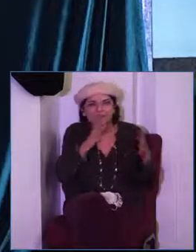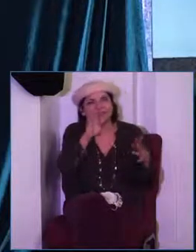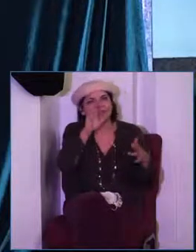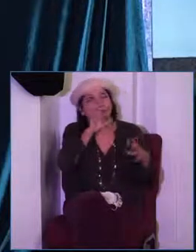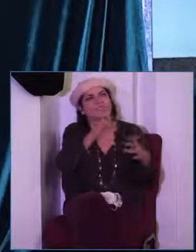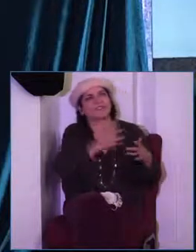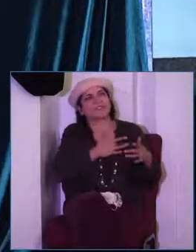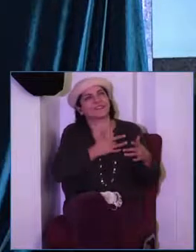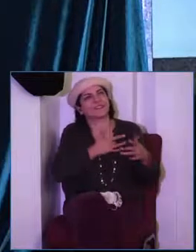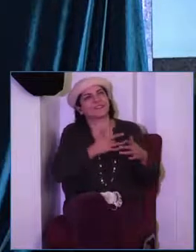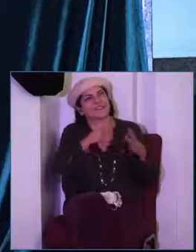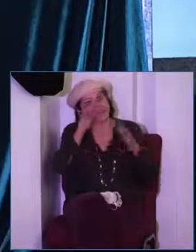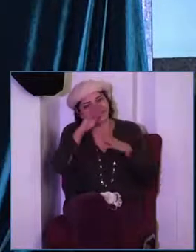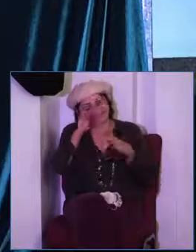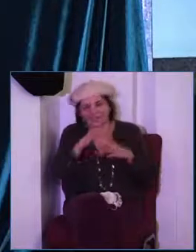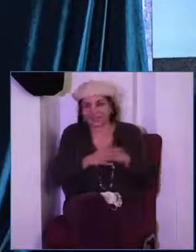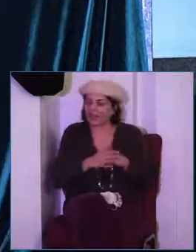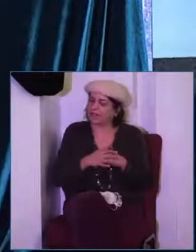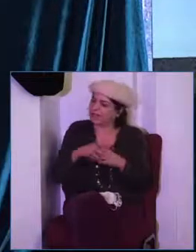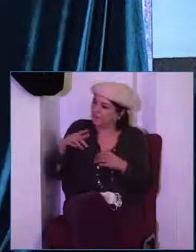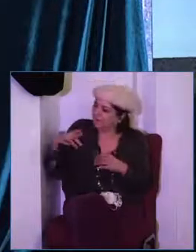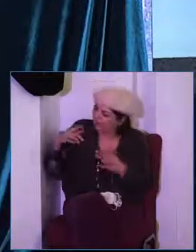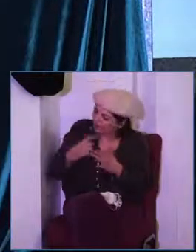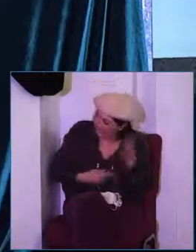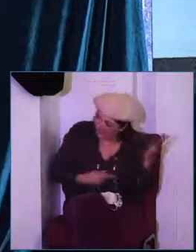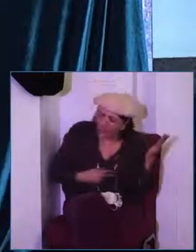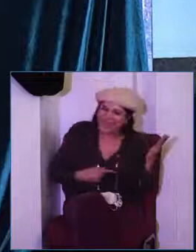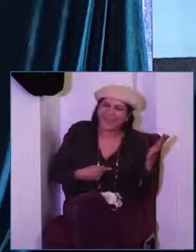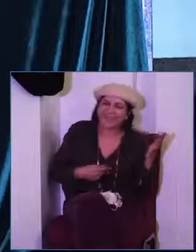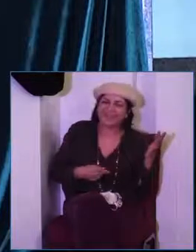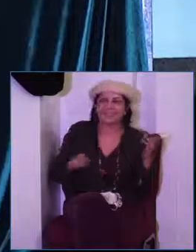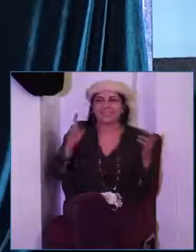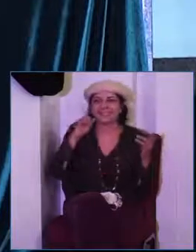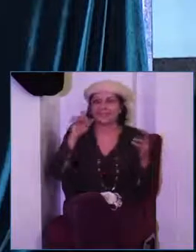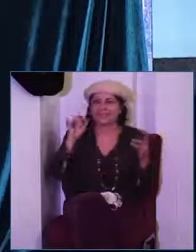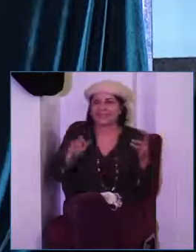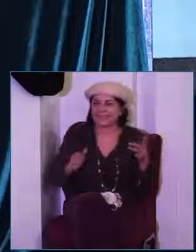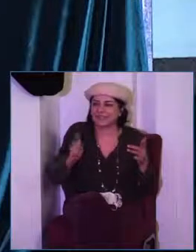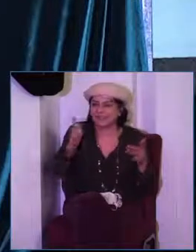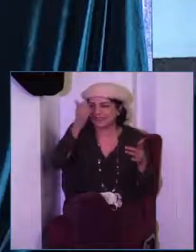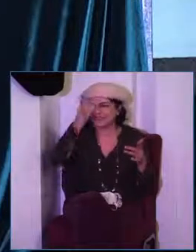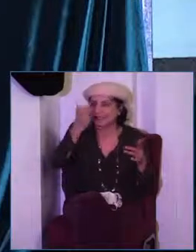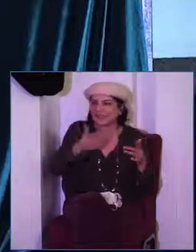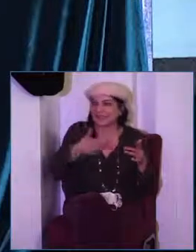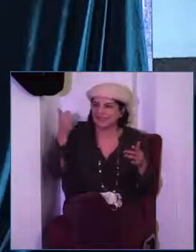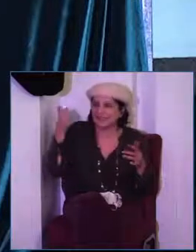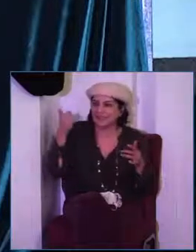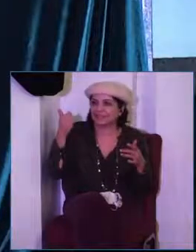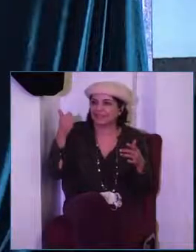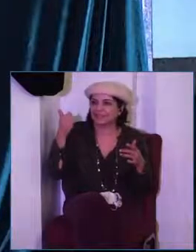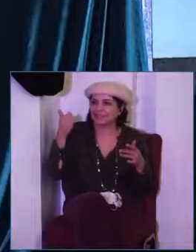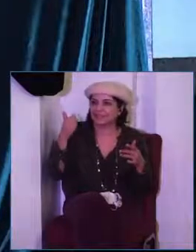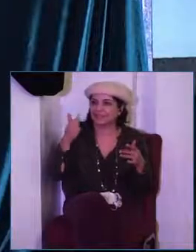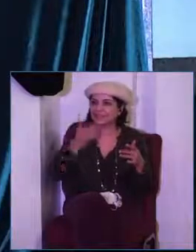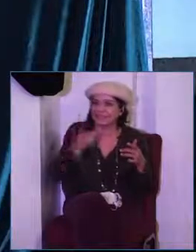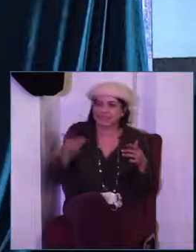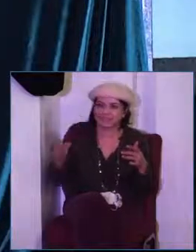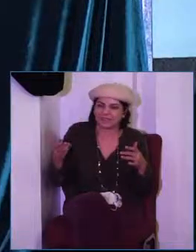You know, I've said this before and I'll say it again. I think that was the stupidest thing Jesus ever told